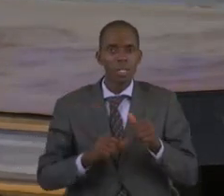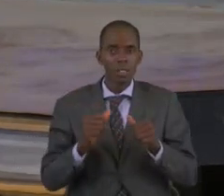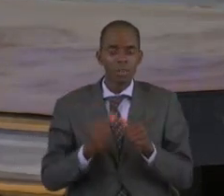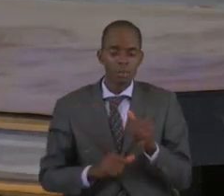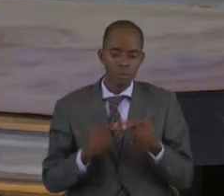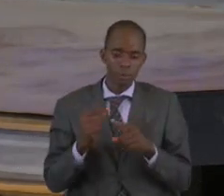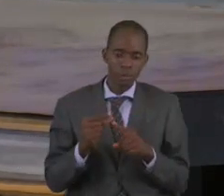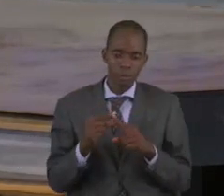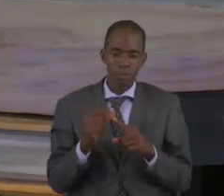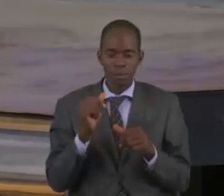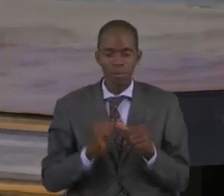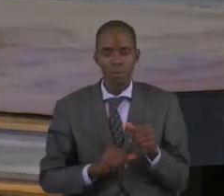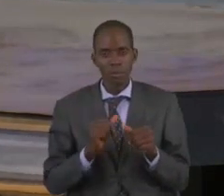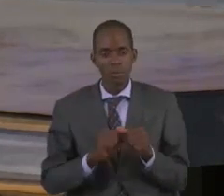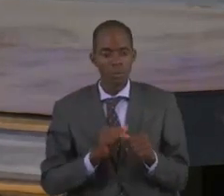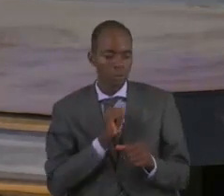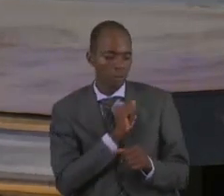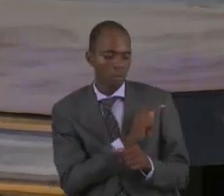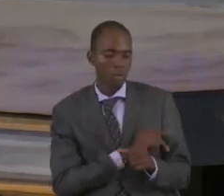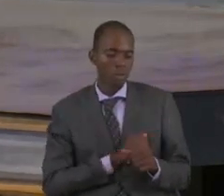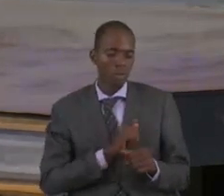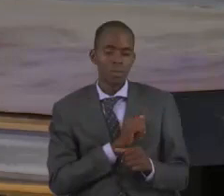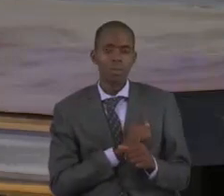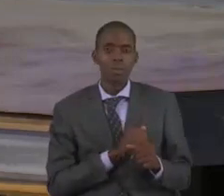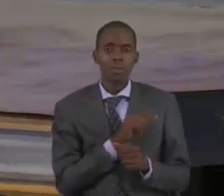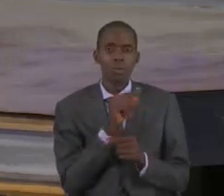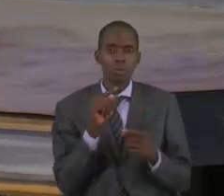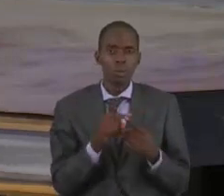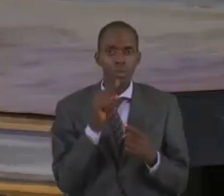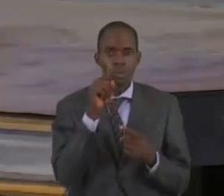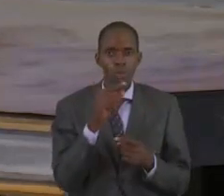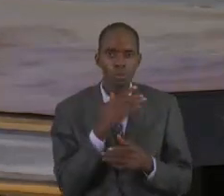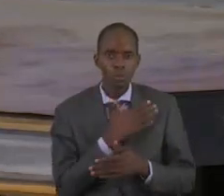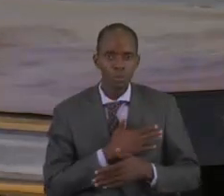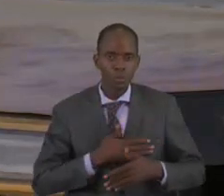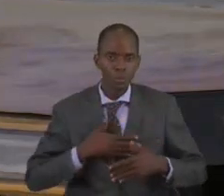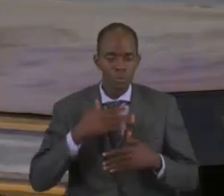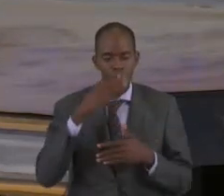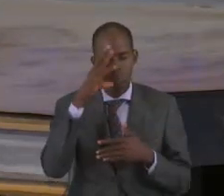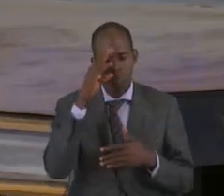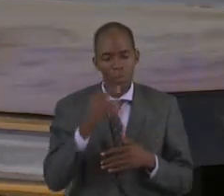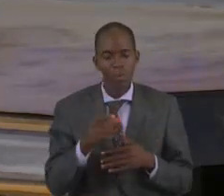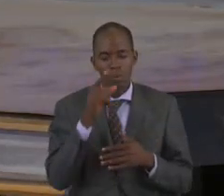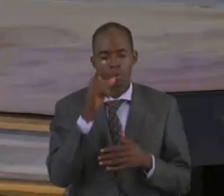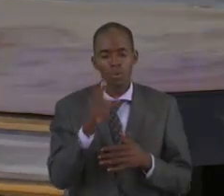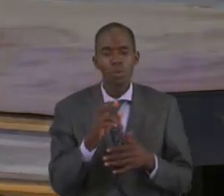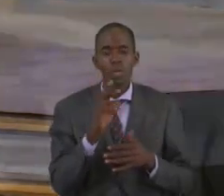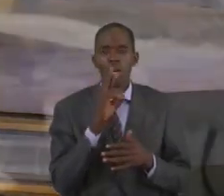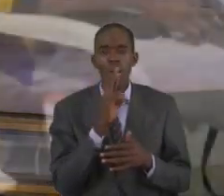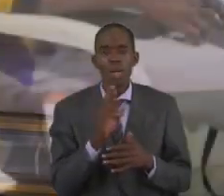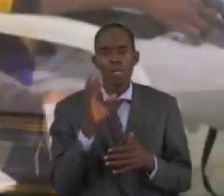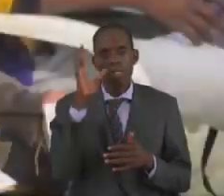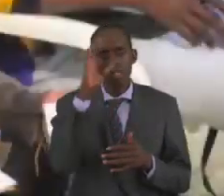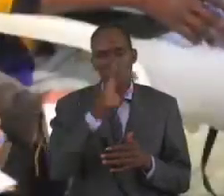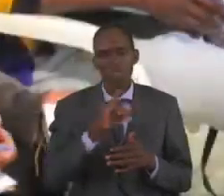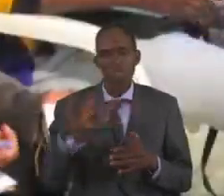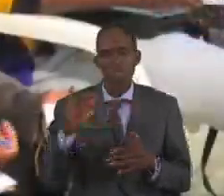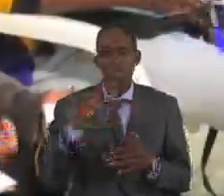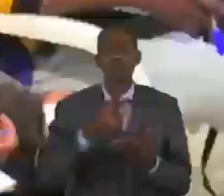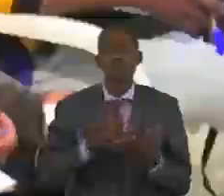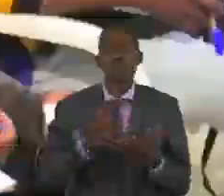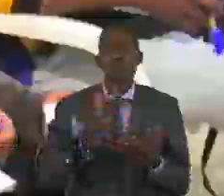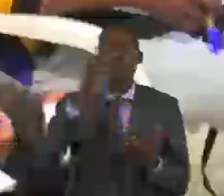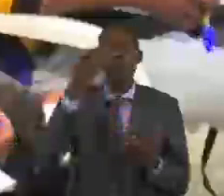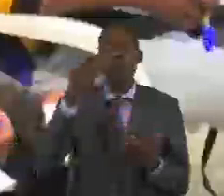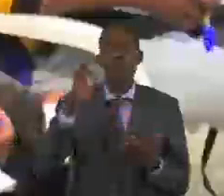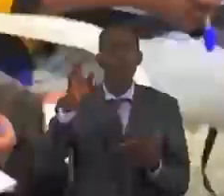weighs every disposition. When you please men, you are seeking glory of them. He